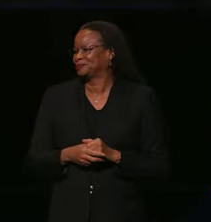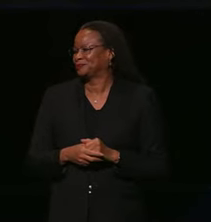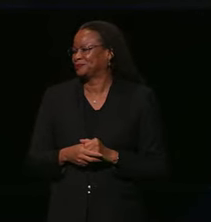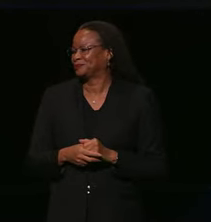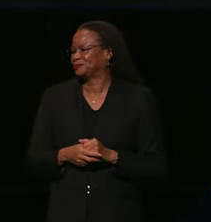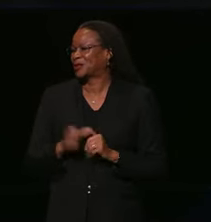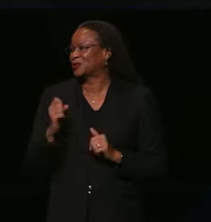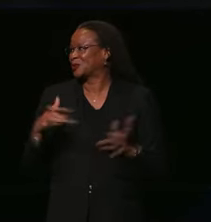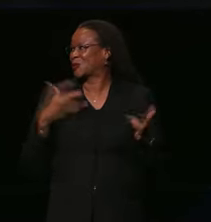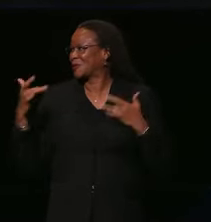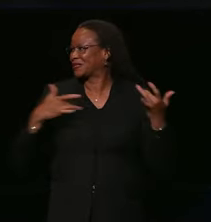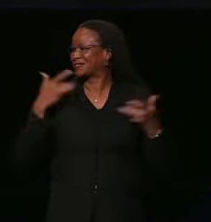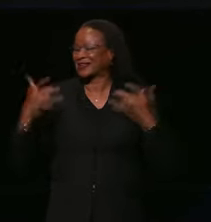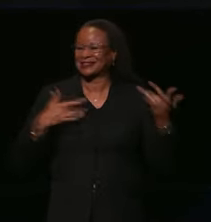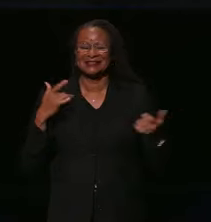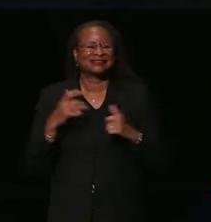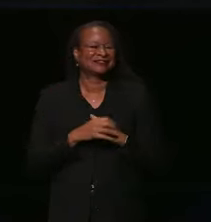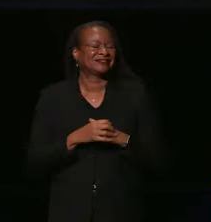We're so excited.